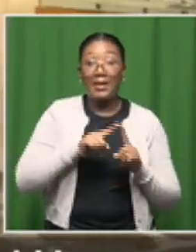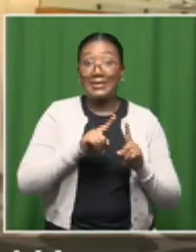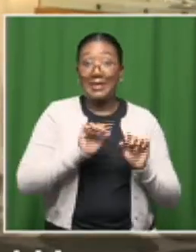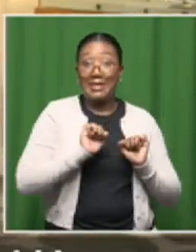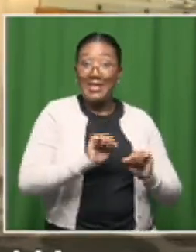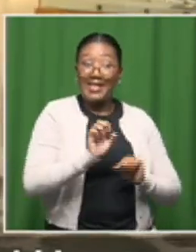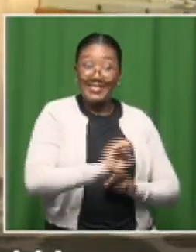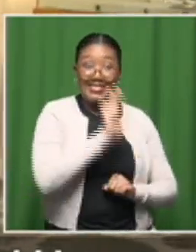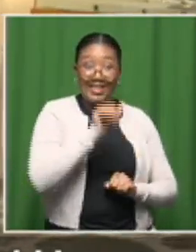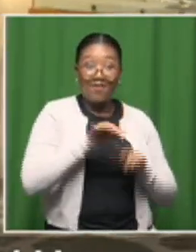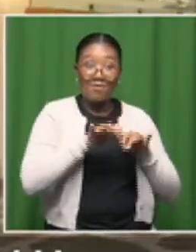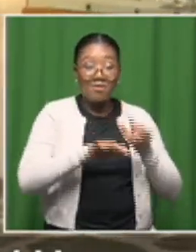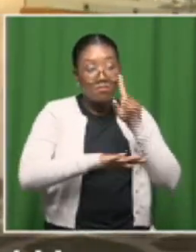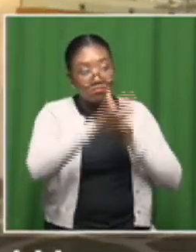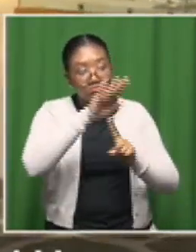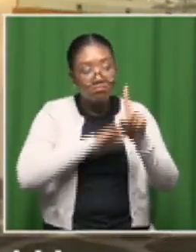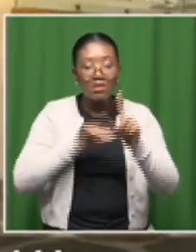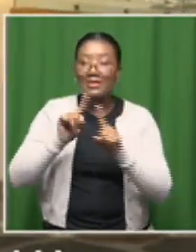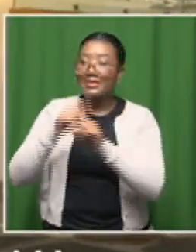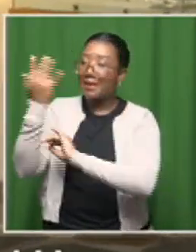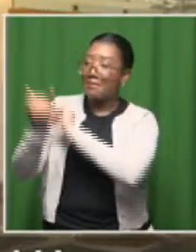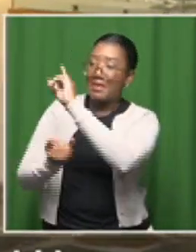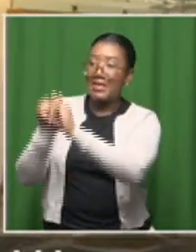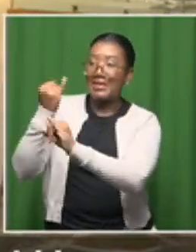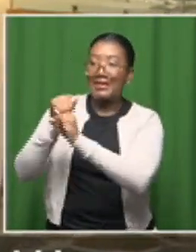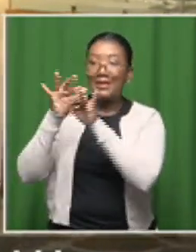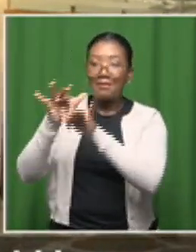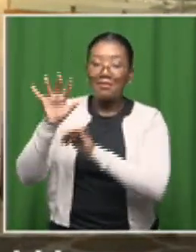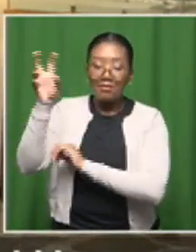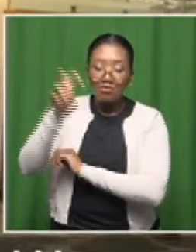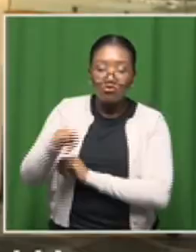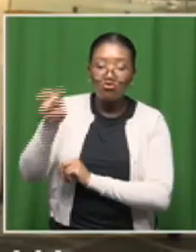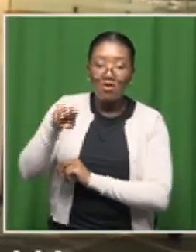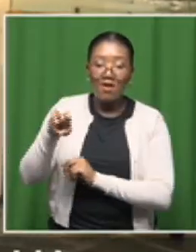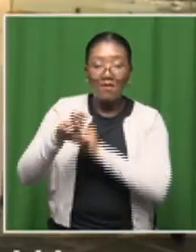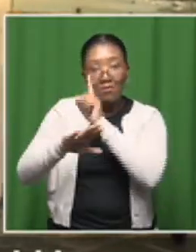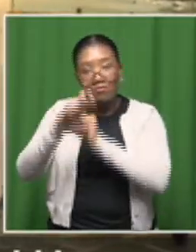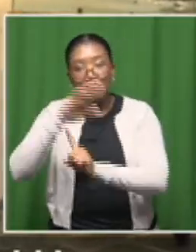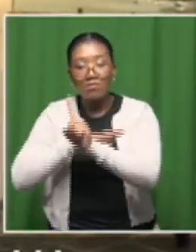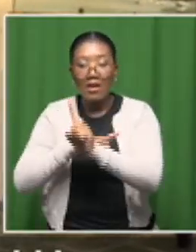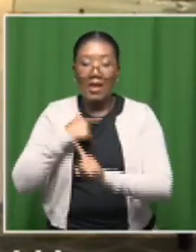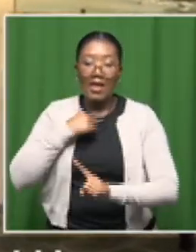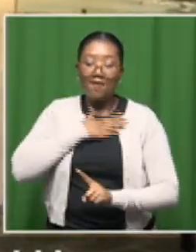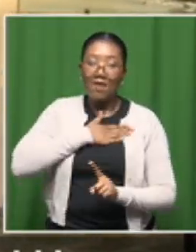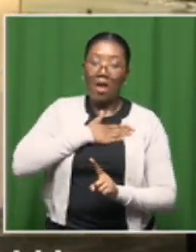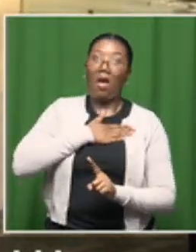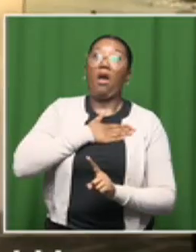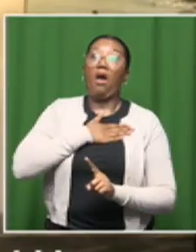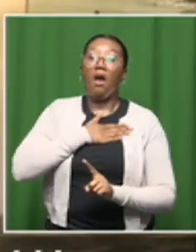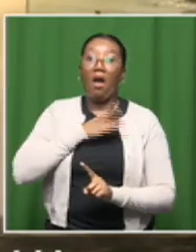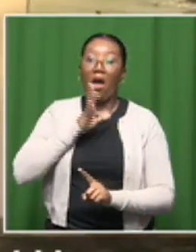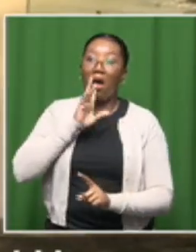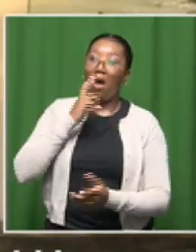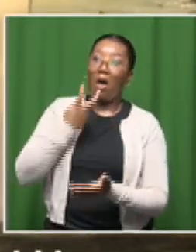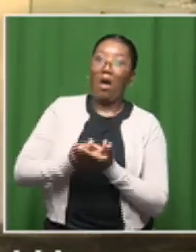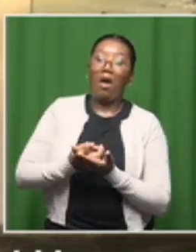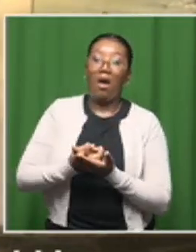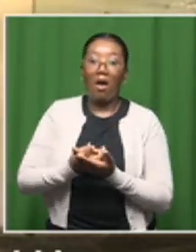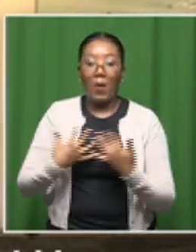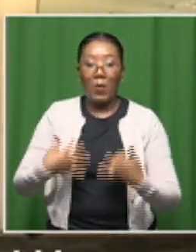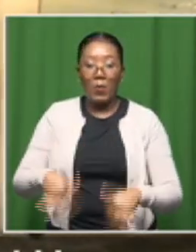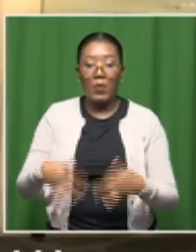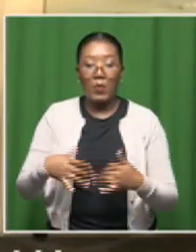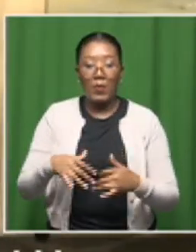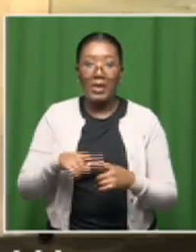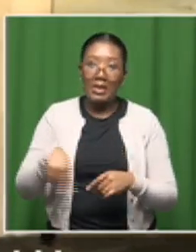visitors come into the Camissa Museum, I've had many moments where you see the penny drop. People don't always understand our